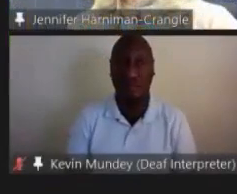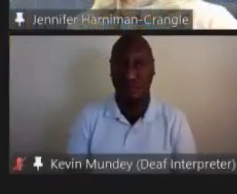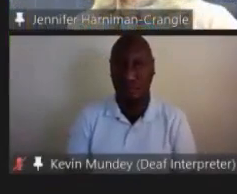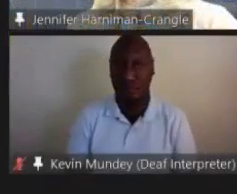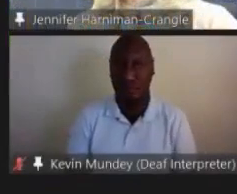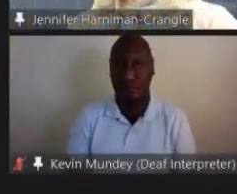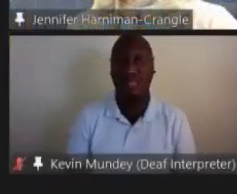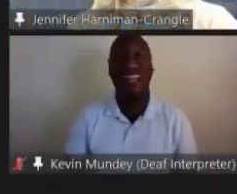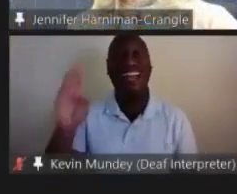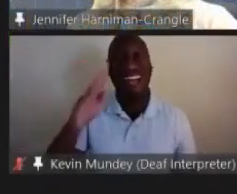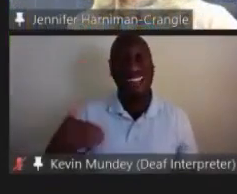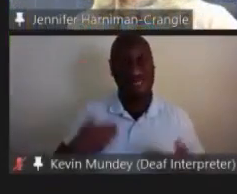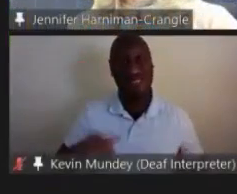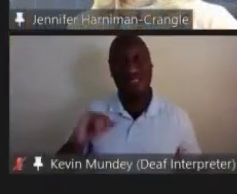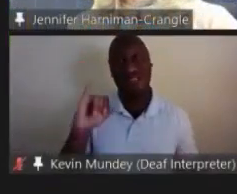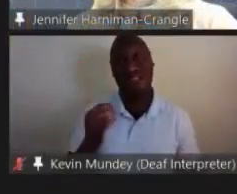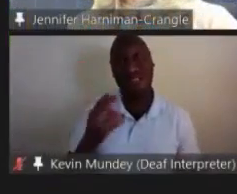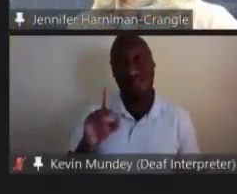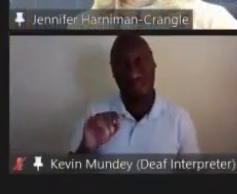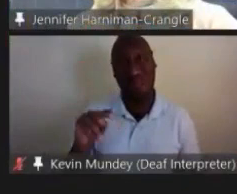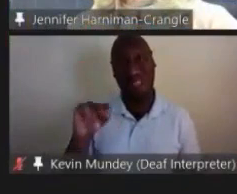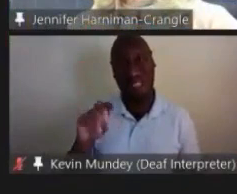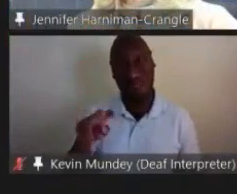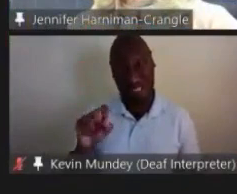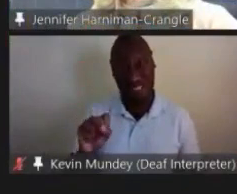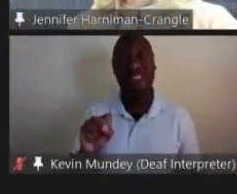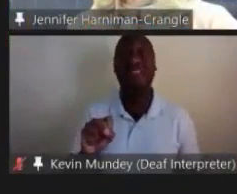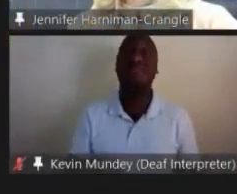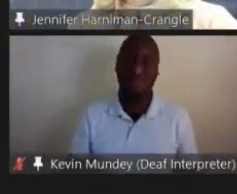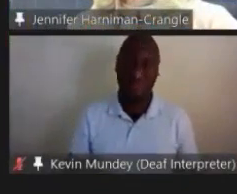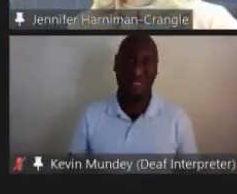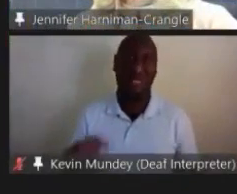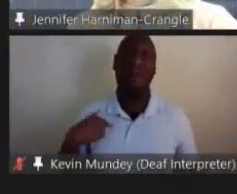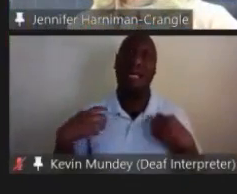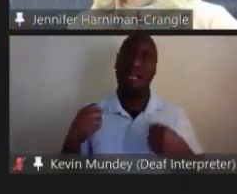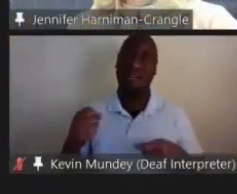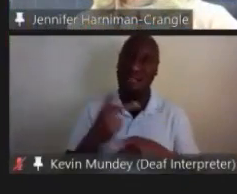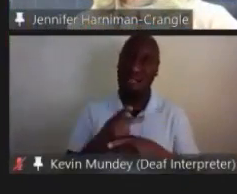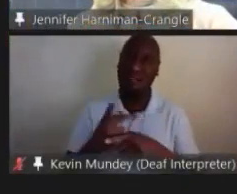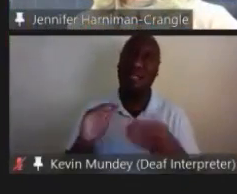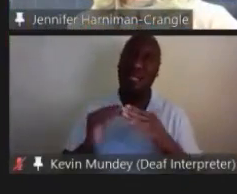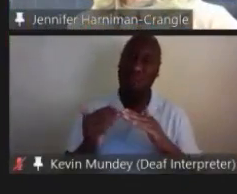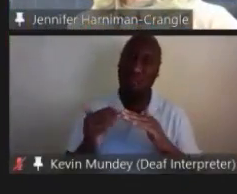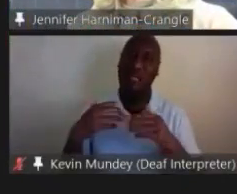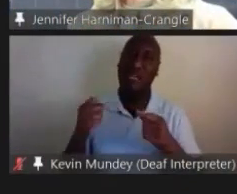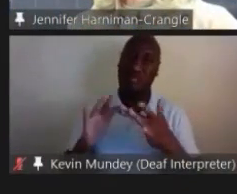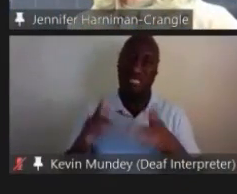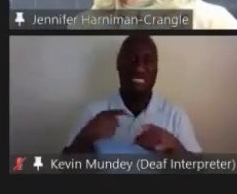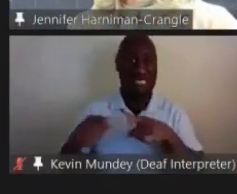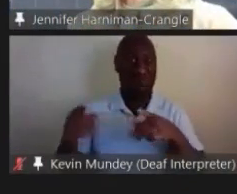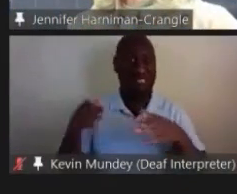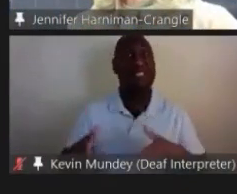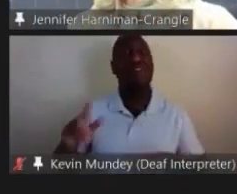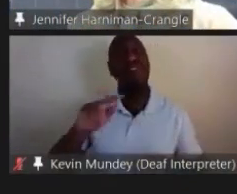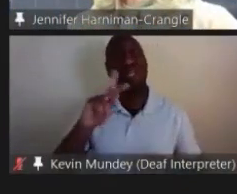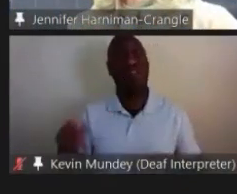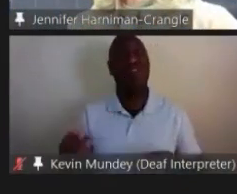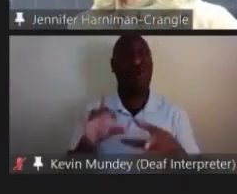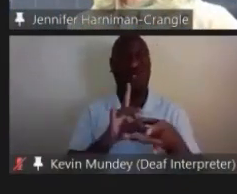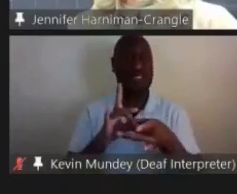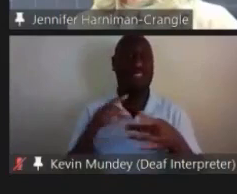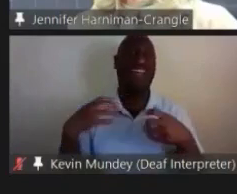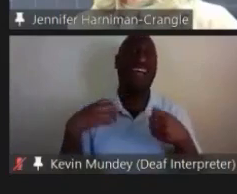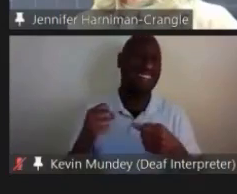Hello, my name is Julio Nieves. I am a healthcare community outreach specialist for Philadelphia Coordinated Healthcare. Our mission here